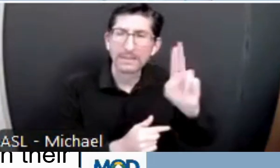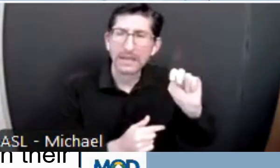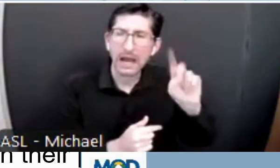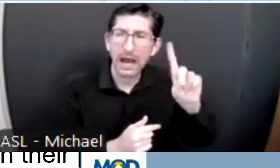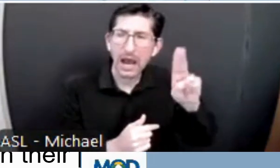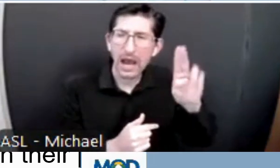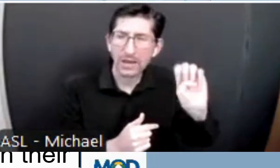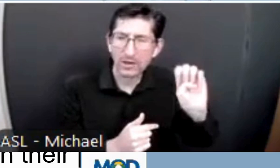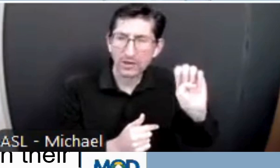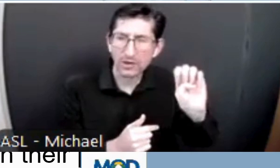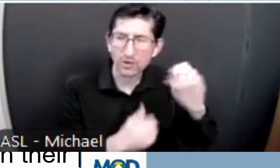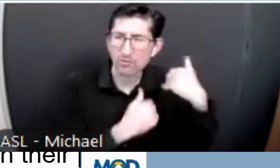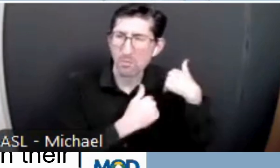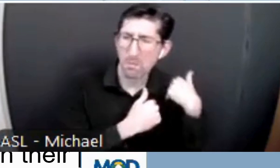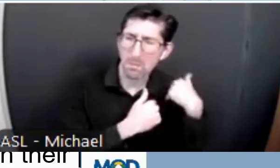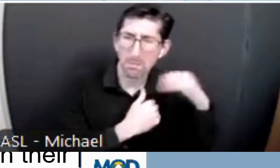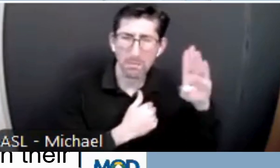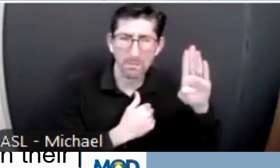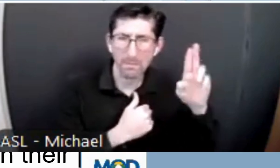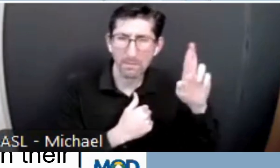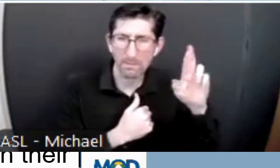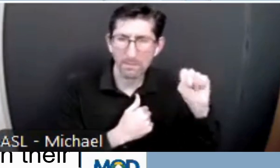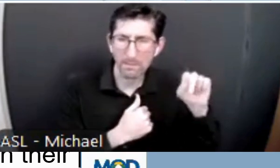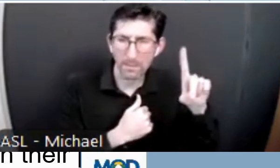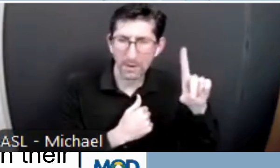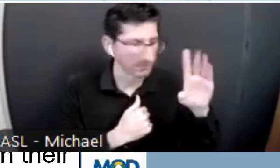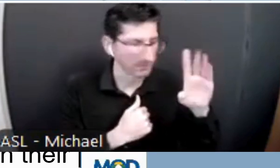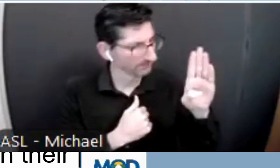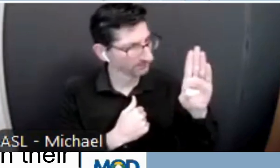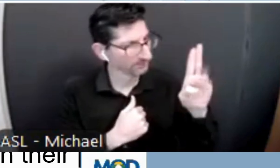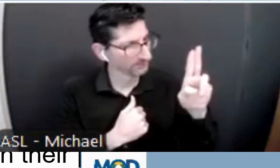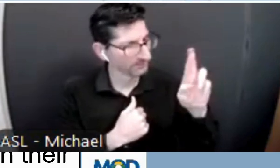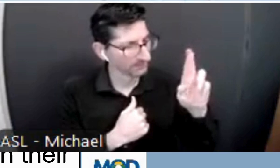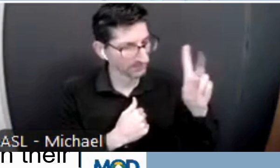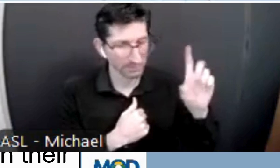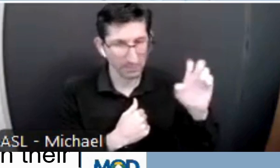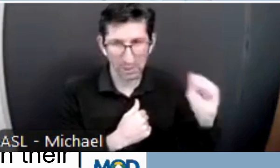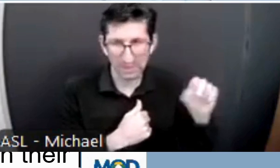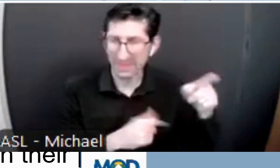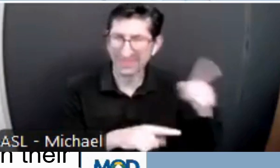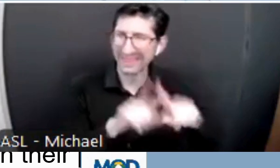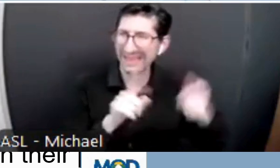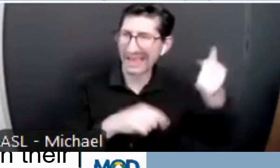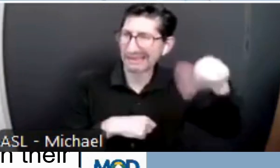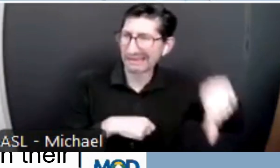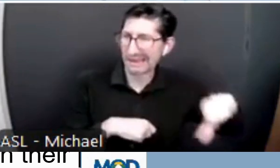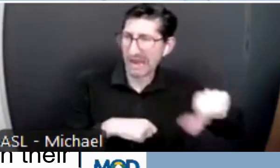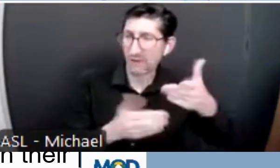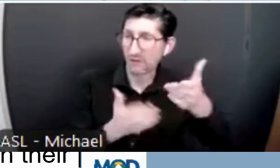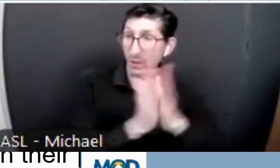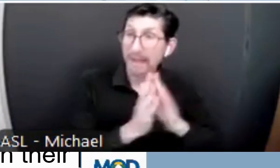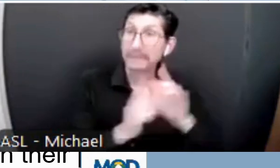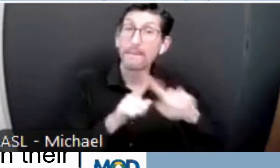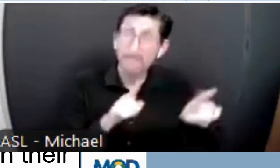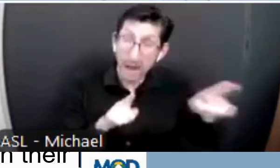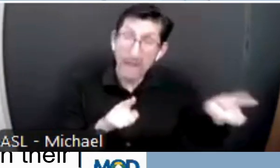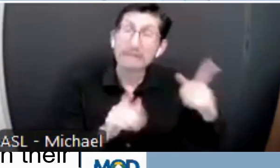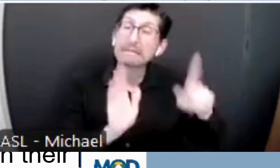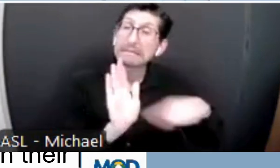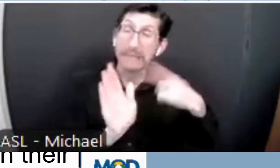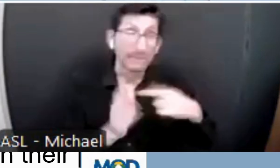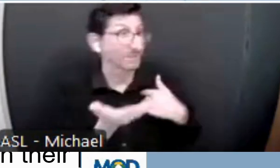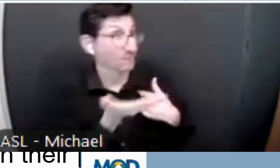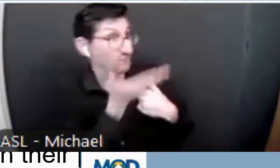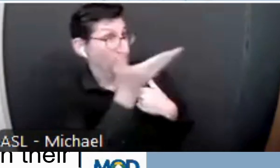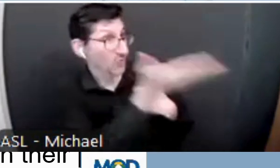your request. But it is common for housing providers to have concerns that can lead them to push back on your request